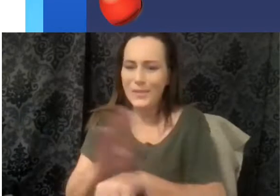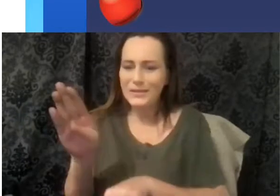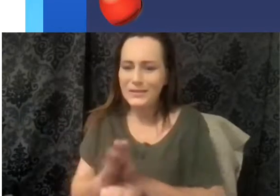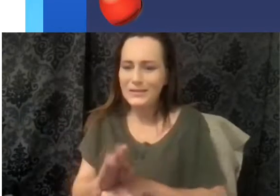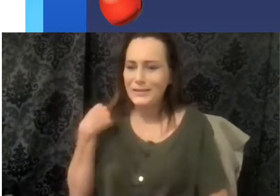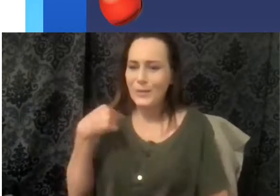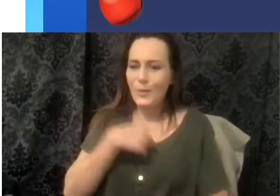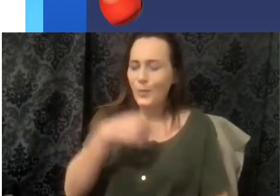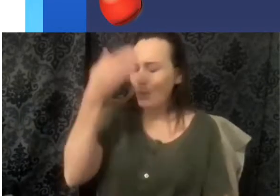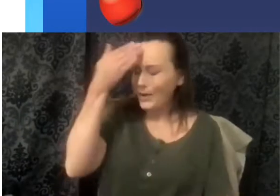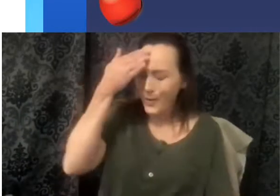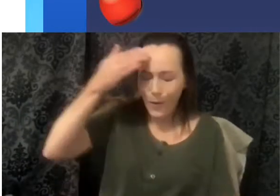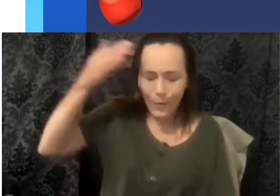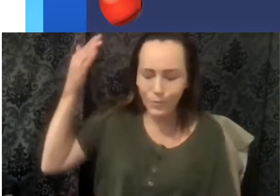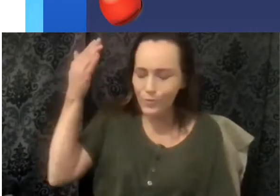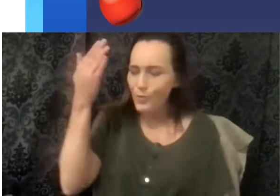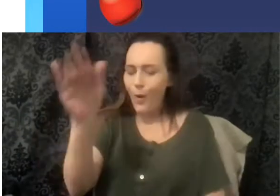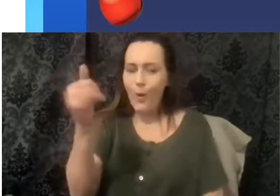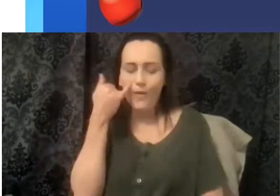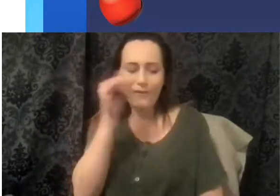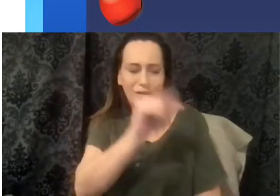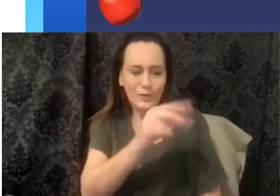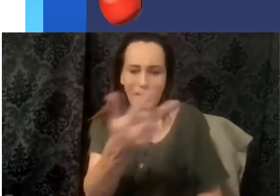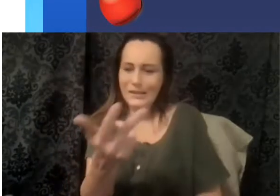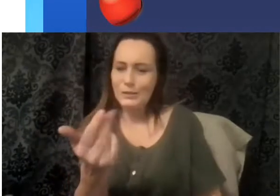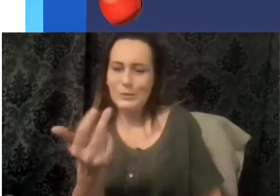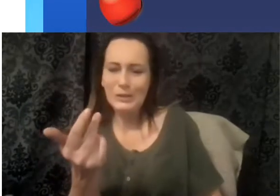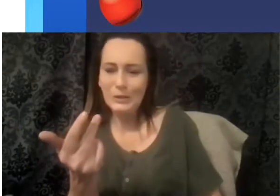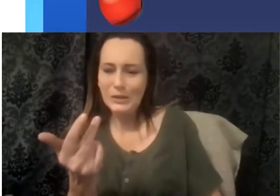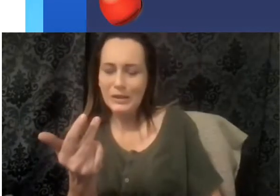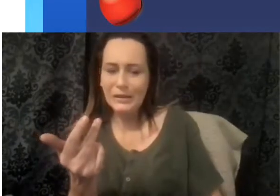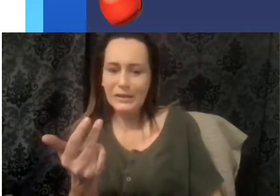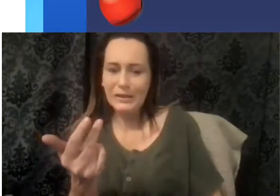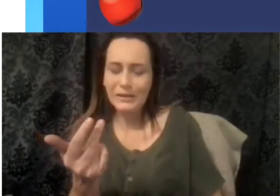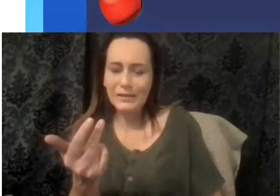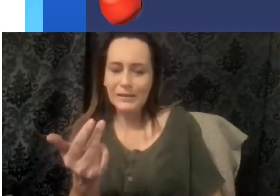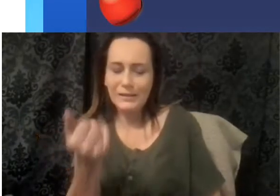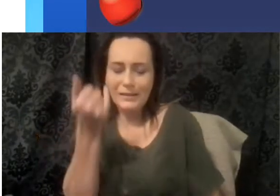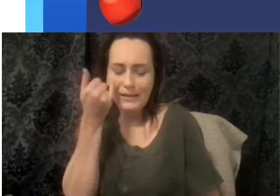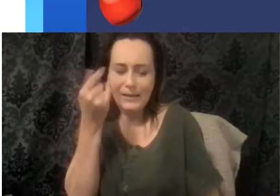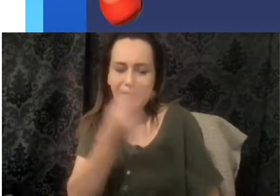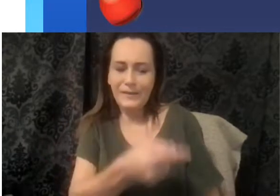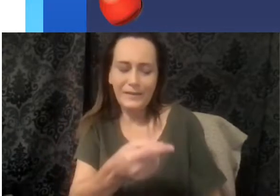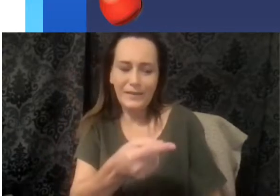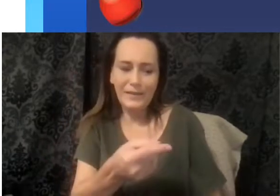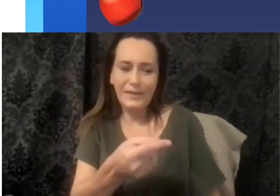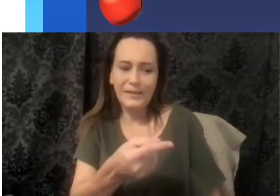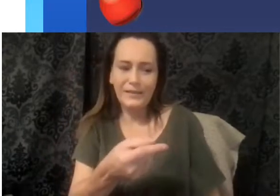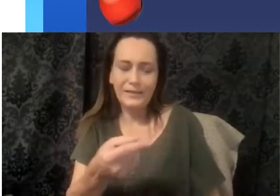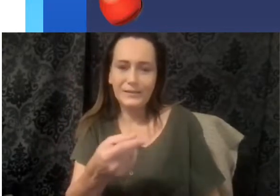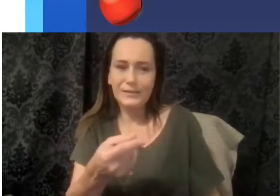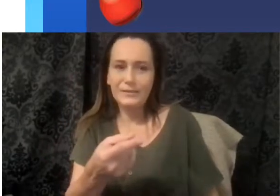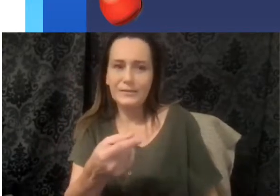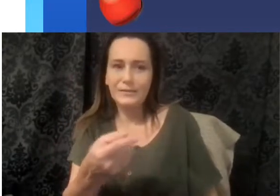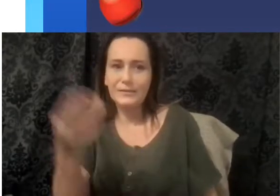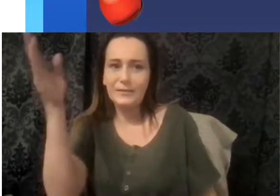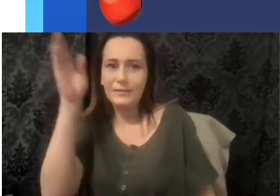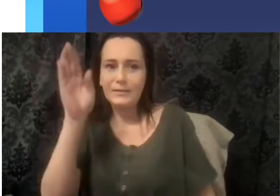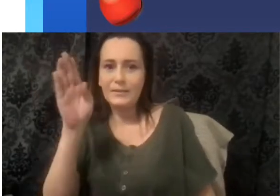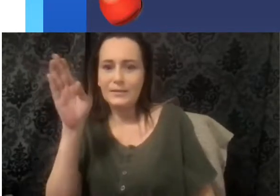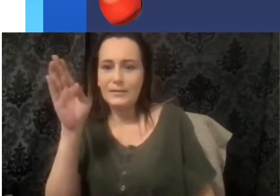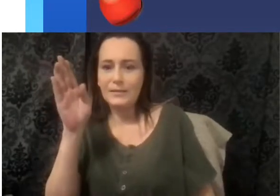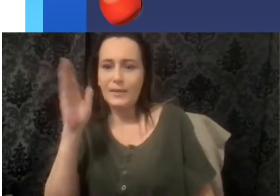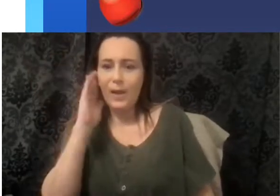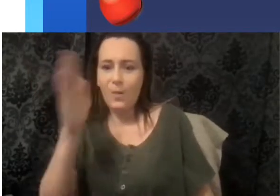if in 2023, if this God that I don't understand will release us to meet